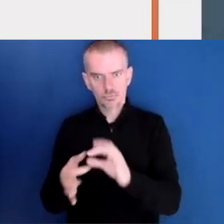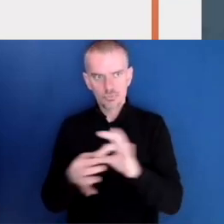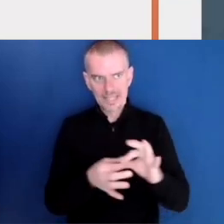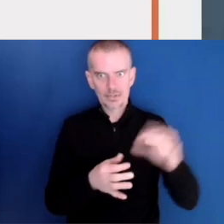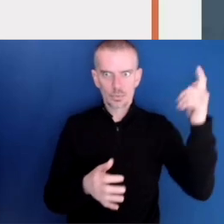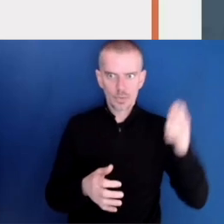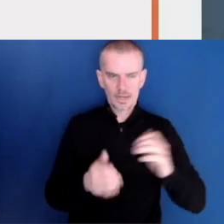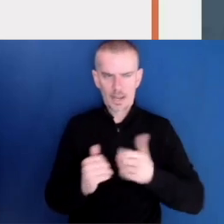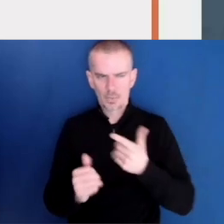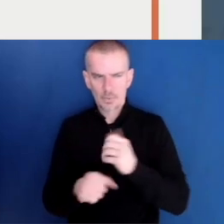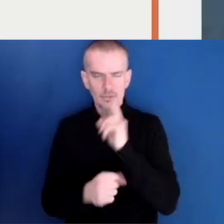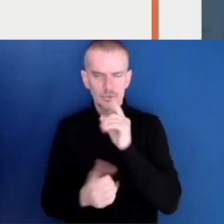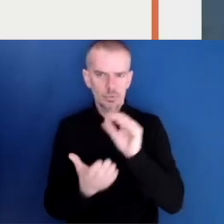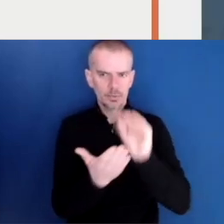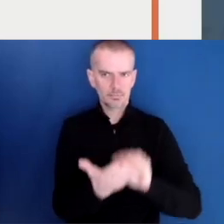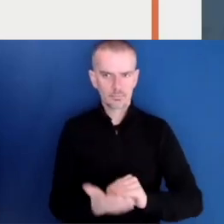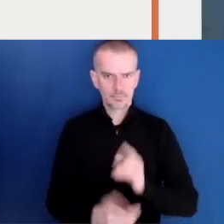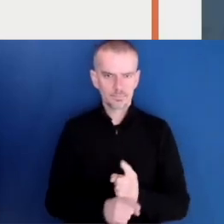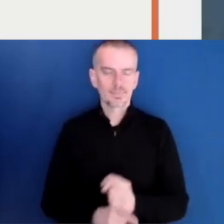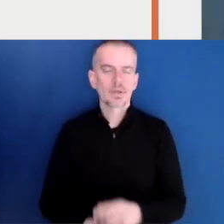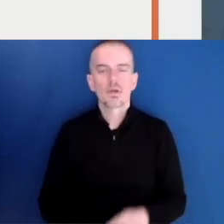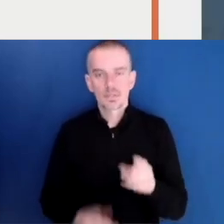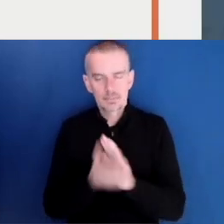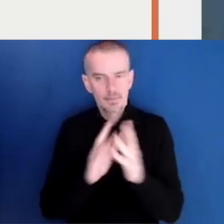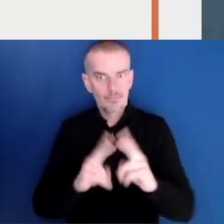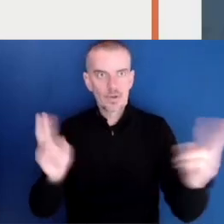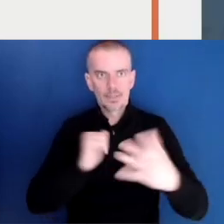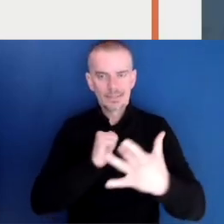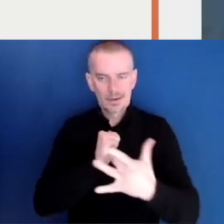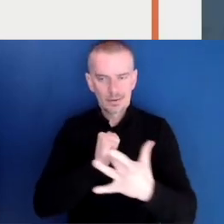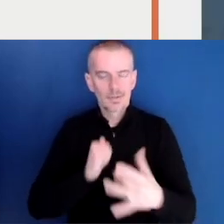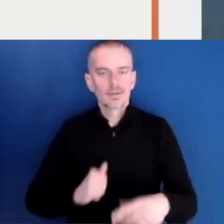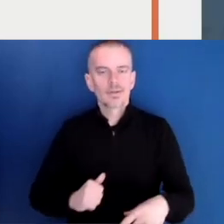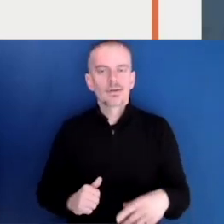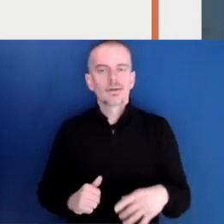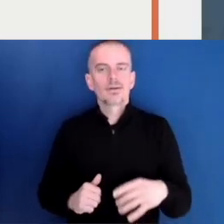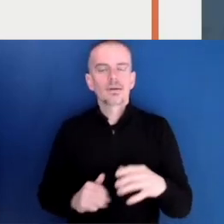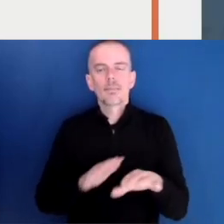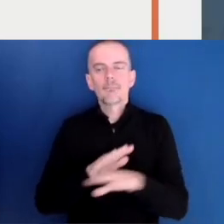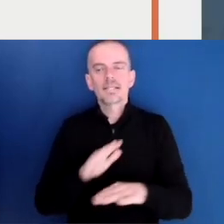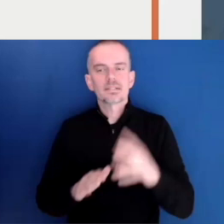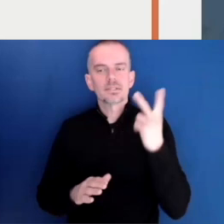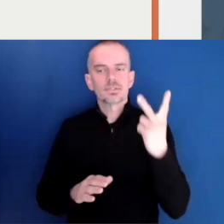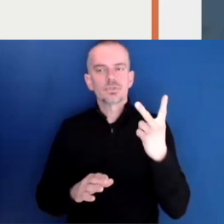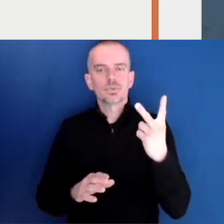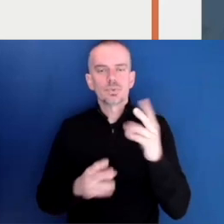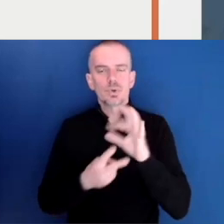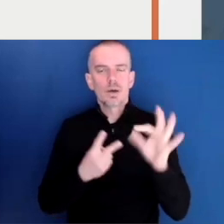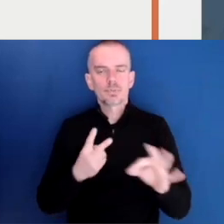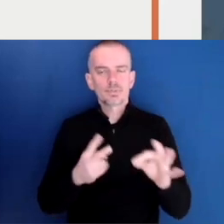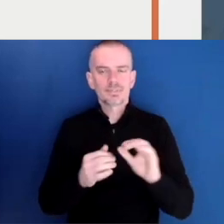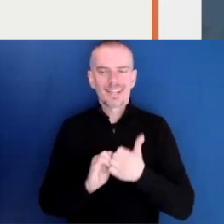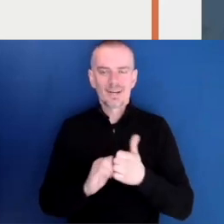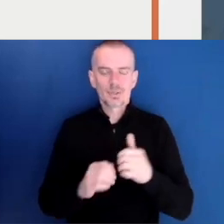So this is getting very technical here. There are basically two workarounds